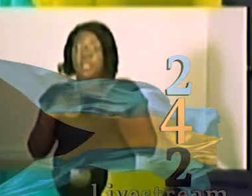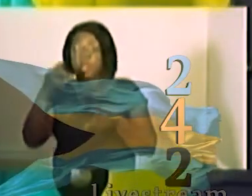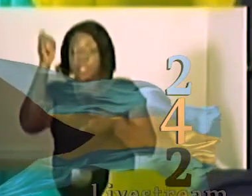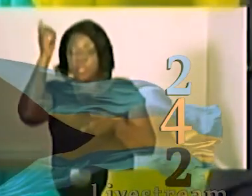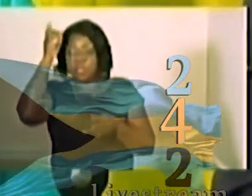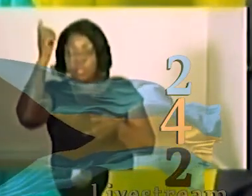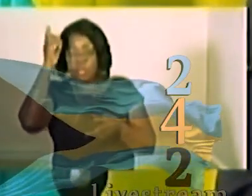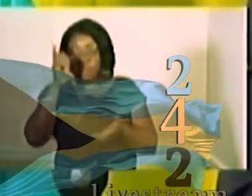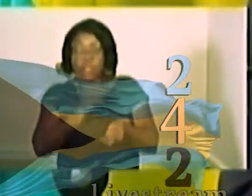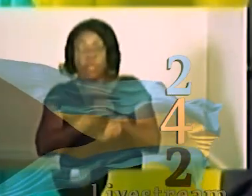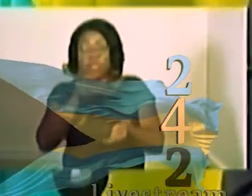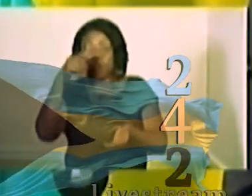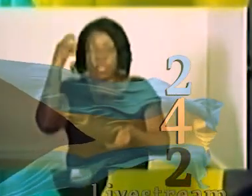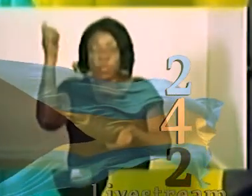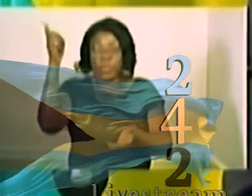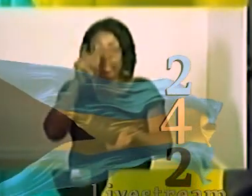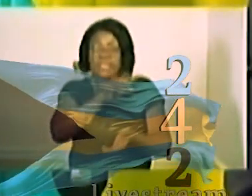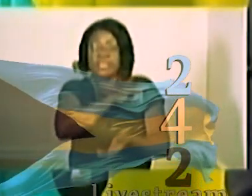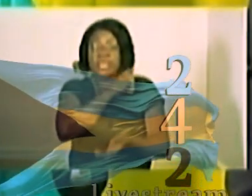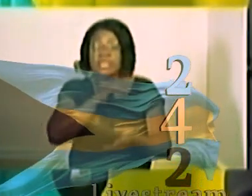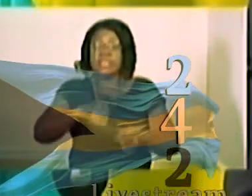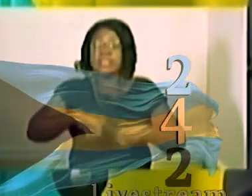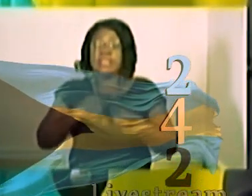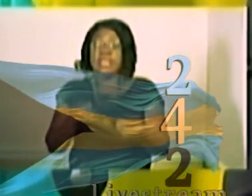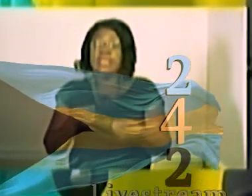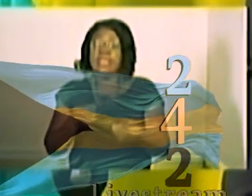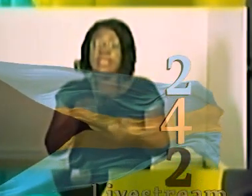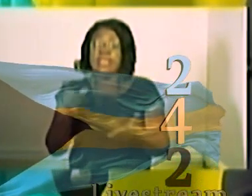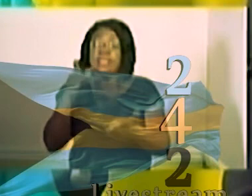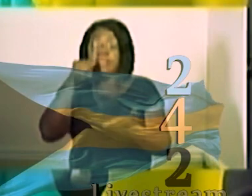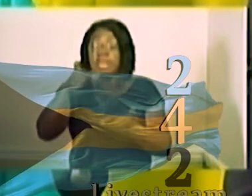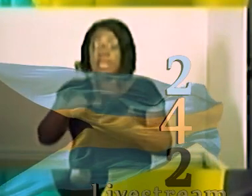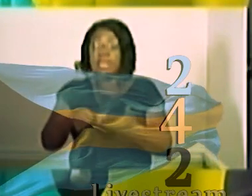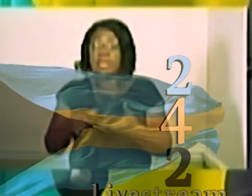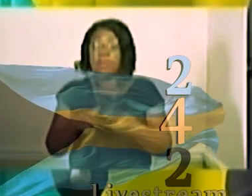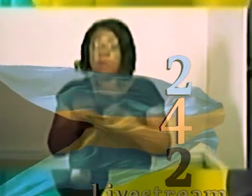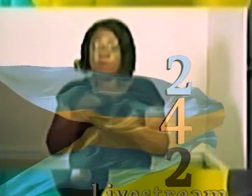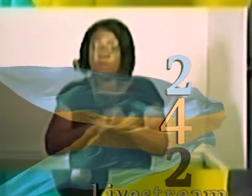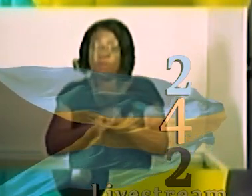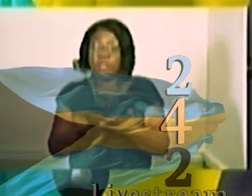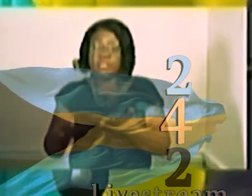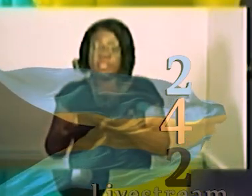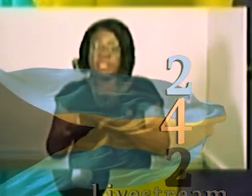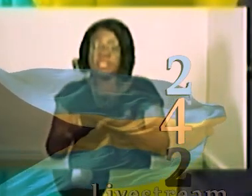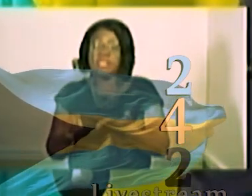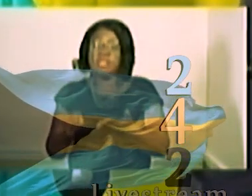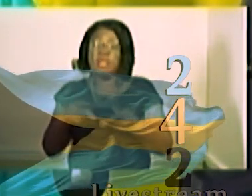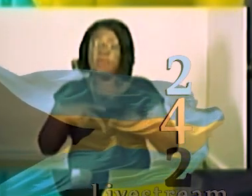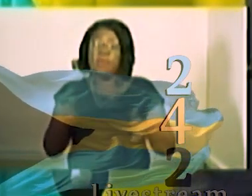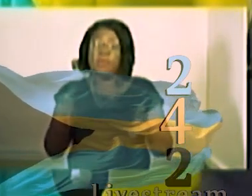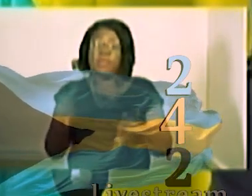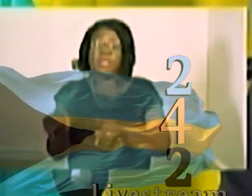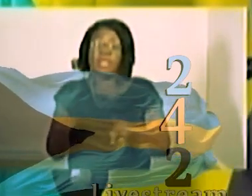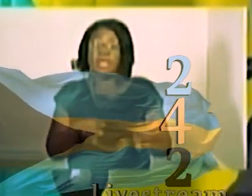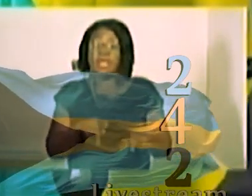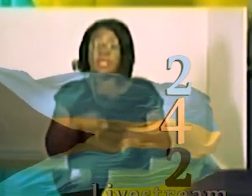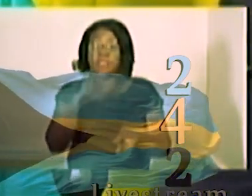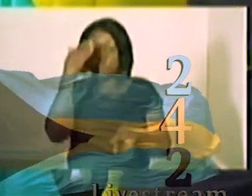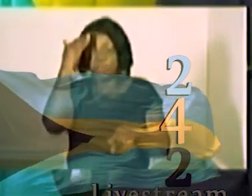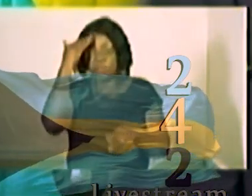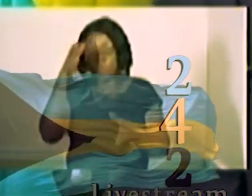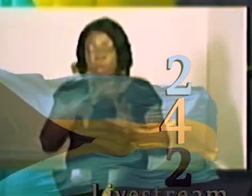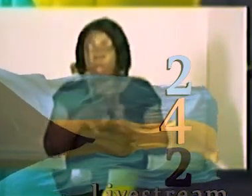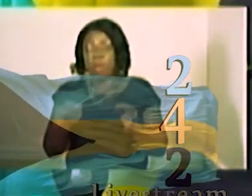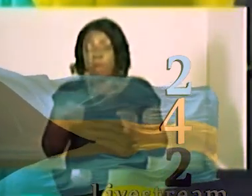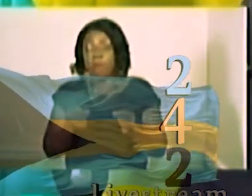Duane Sands submitted his letter of resignation publicly, of which you would be very much aware. This matter had been